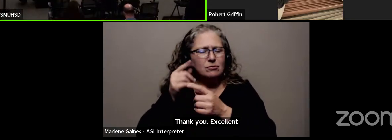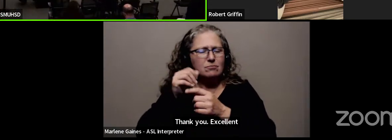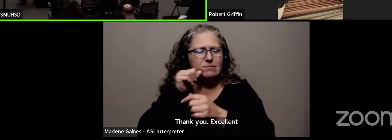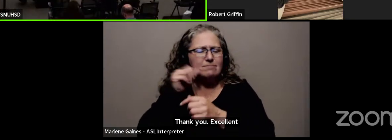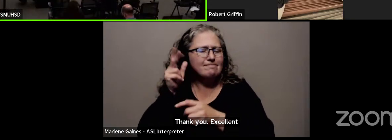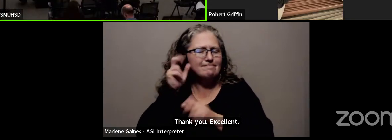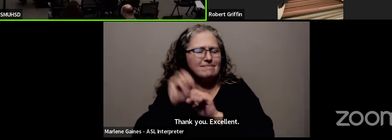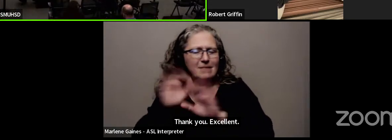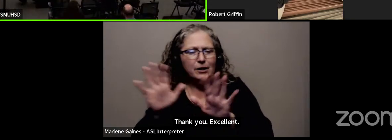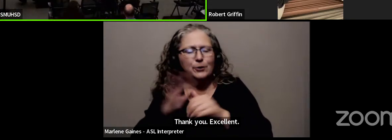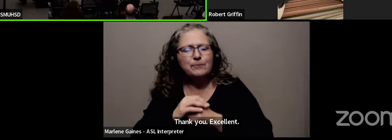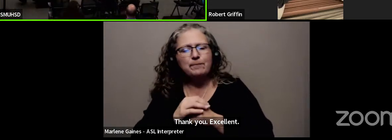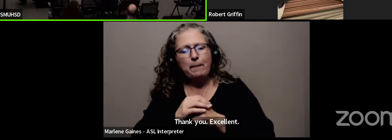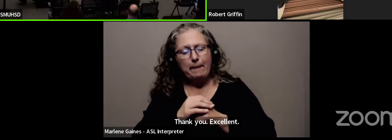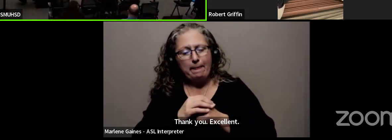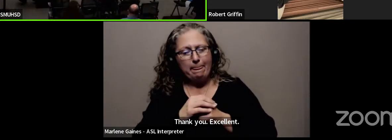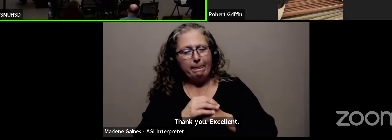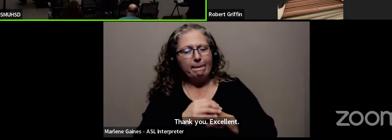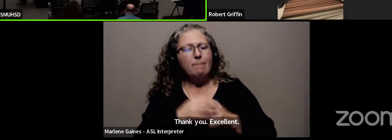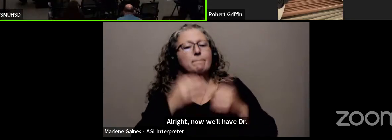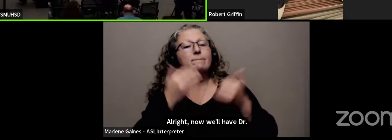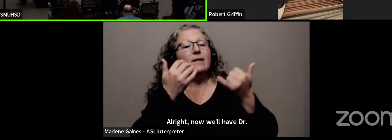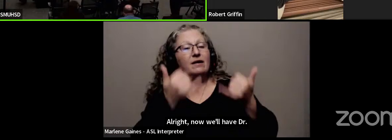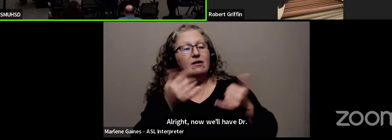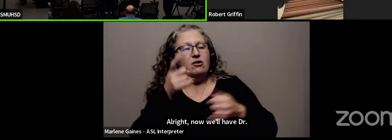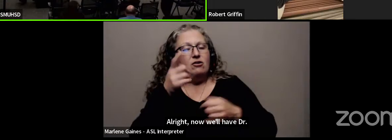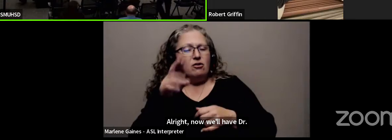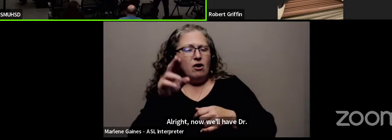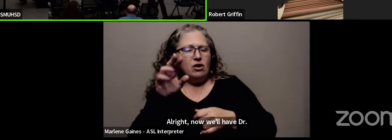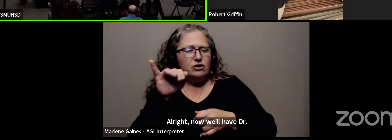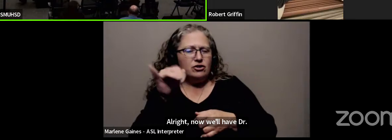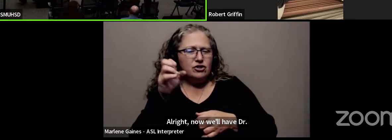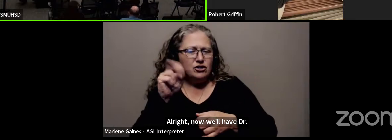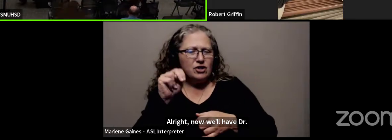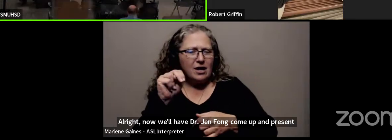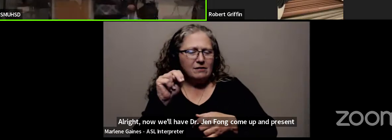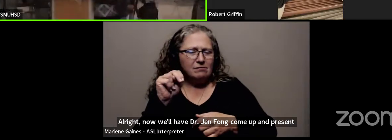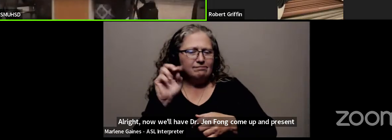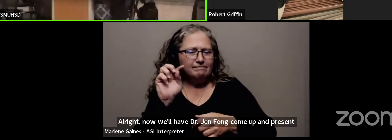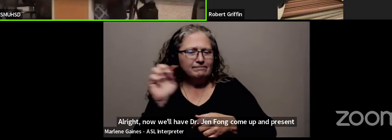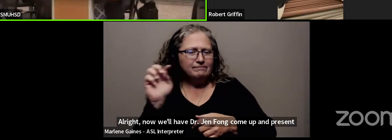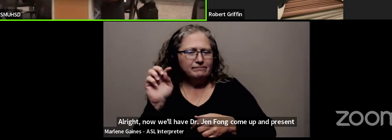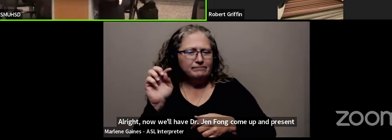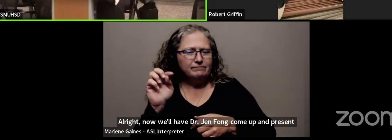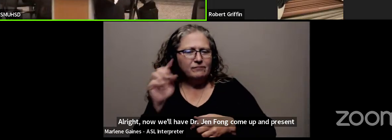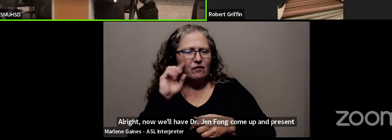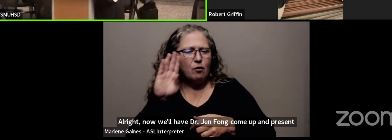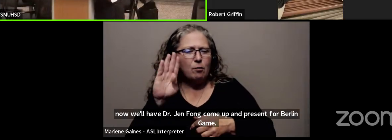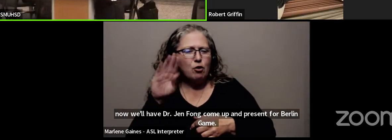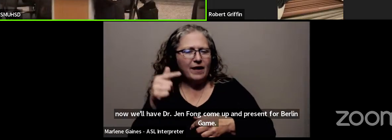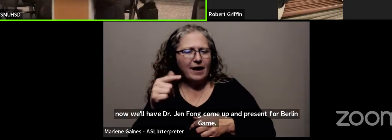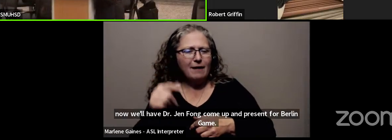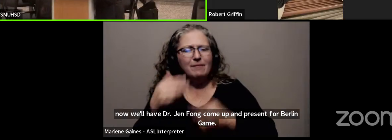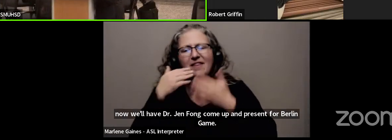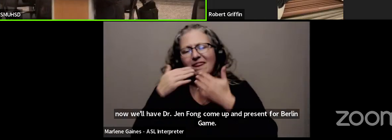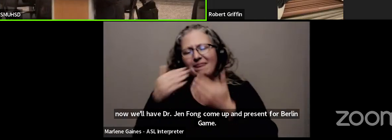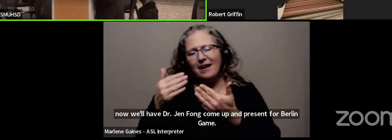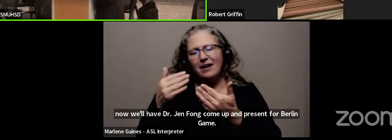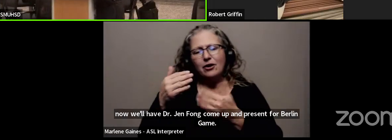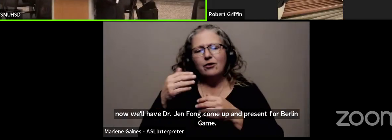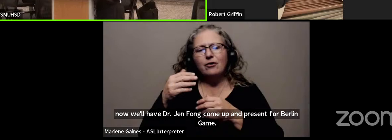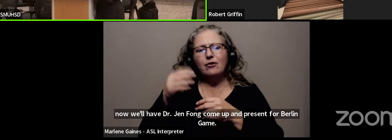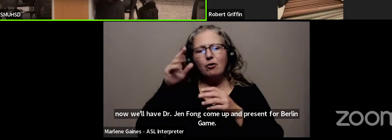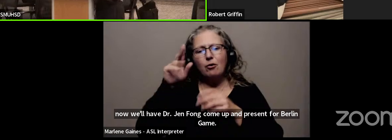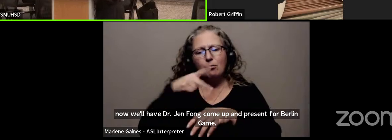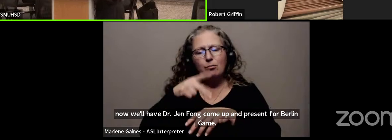All right, now we'll have Dr. Jen Fong come up and present for Burlingame. Greetings. Thank you,